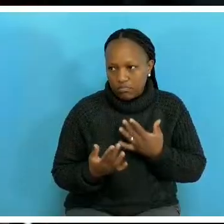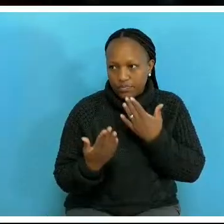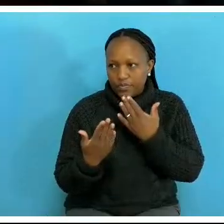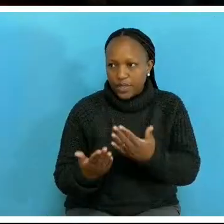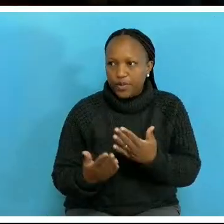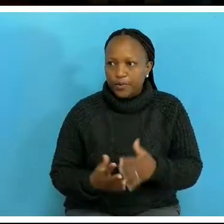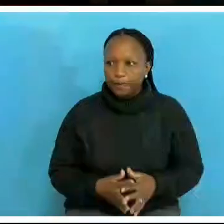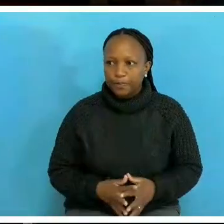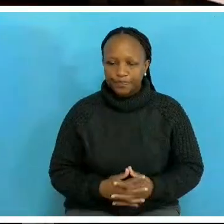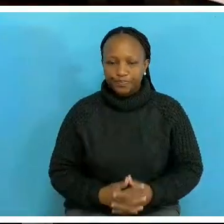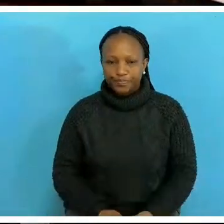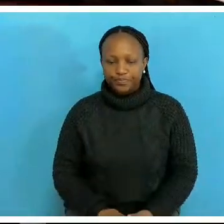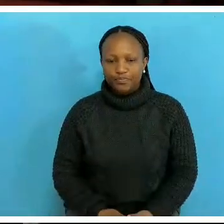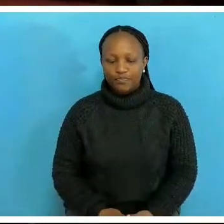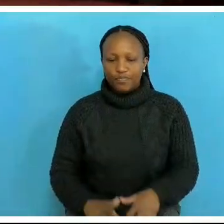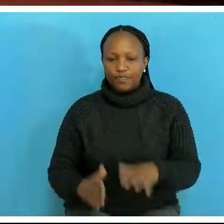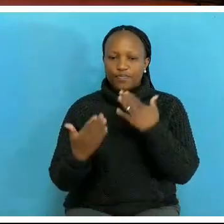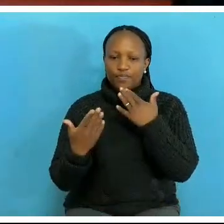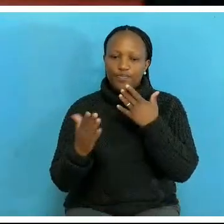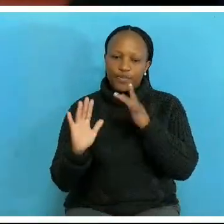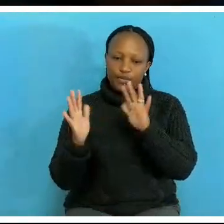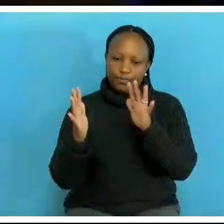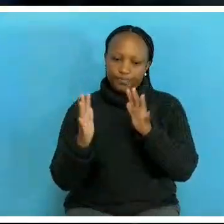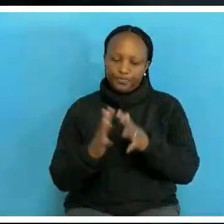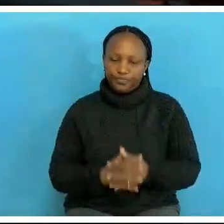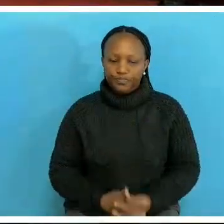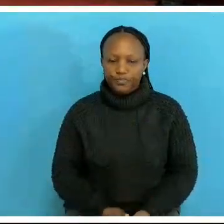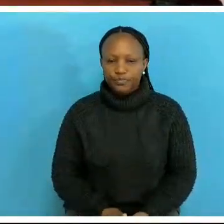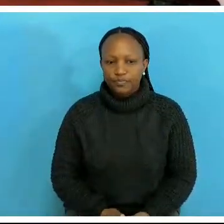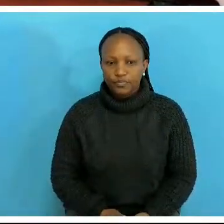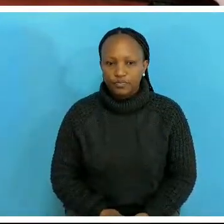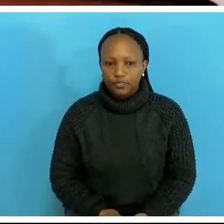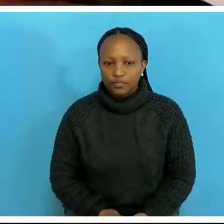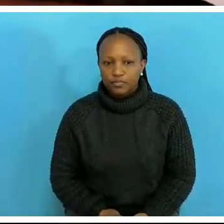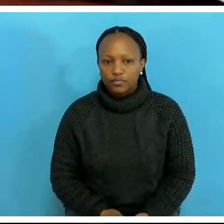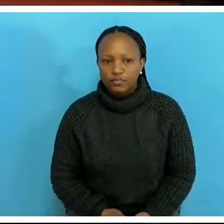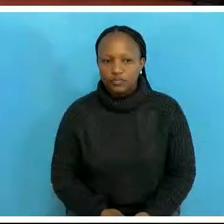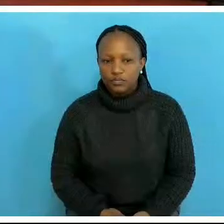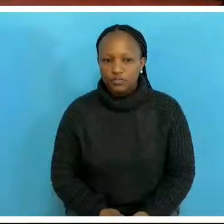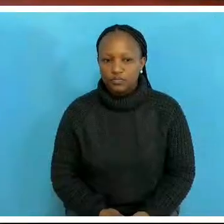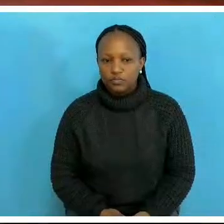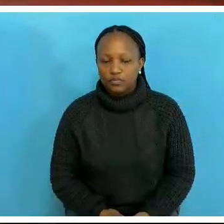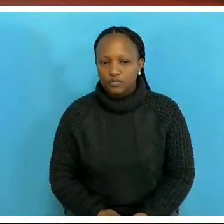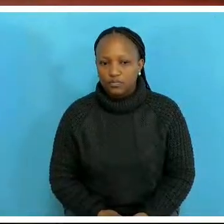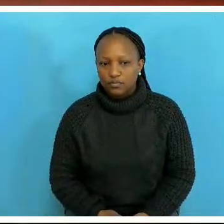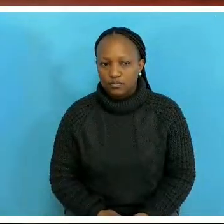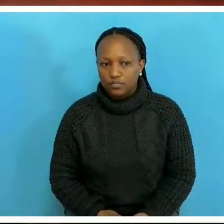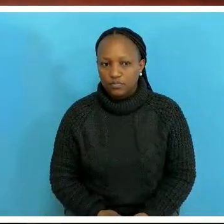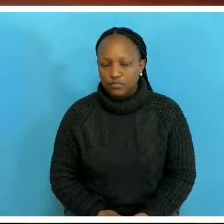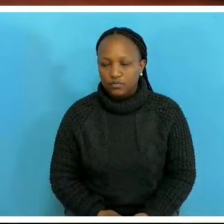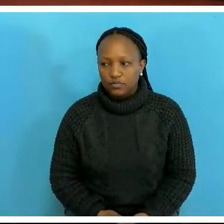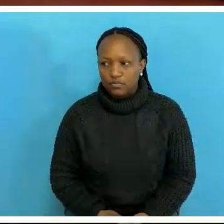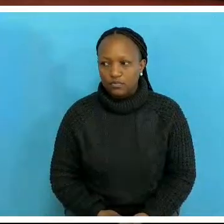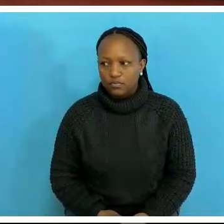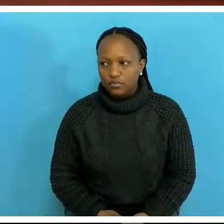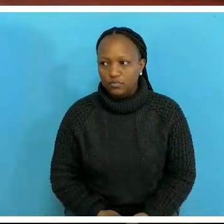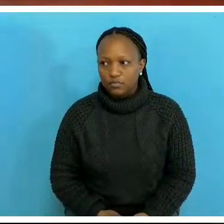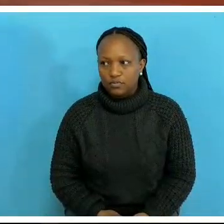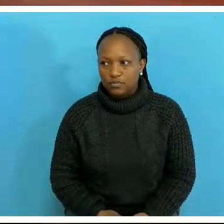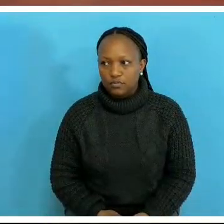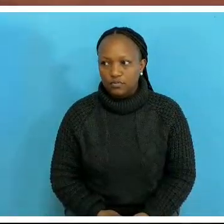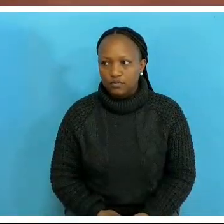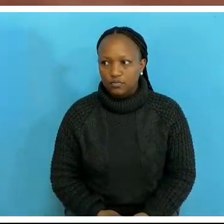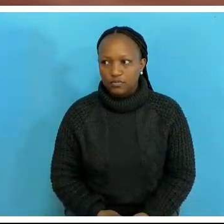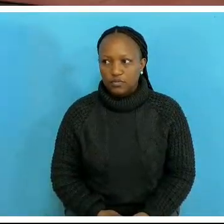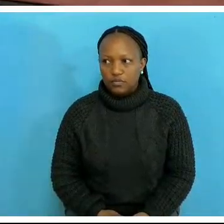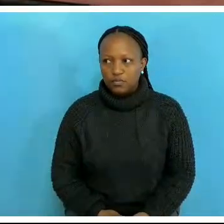Reg, baie dankie. Neem kennis, ons sal aan die einde van die verrigtinge vir julle kontakbesonderhede gee, dat ons in kontak